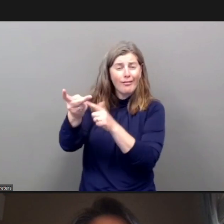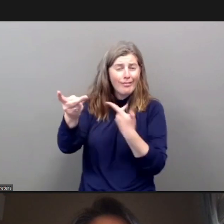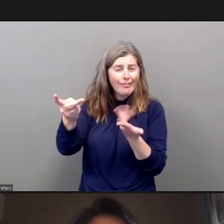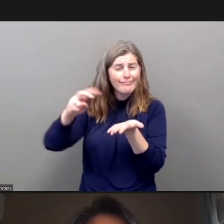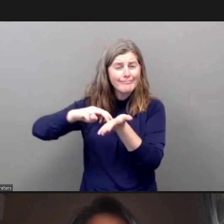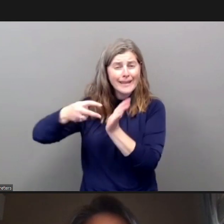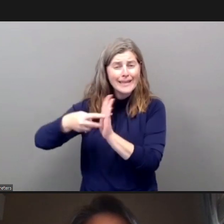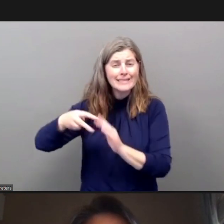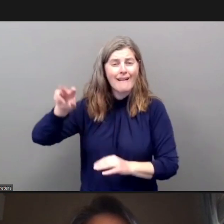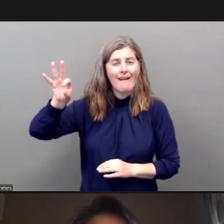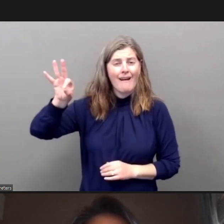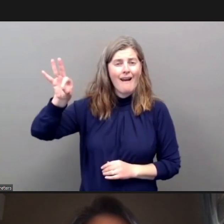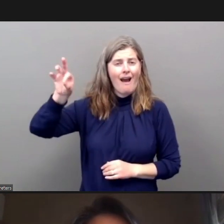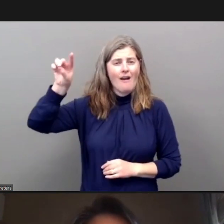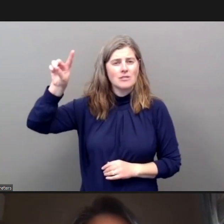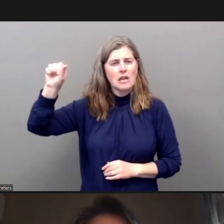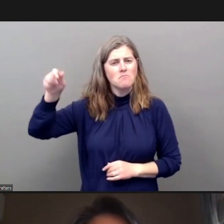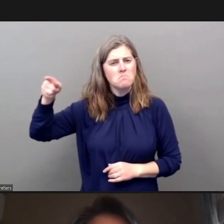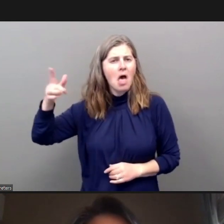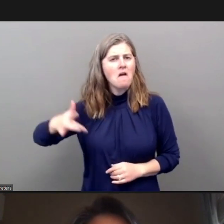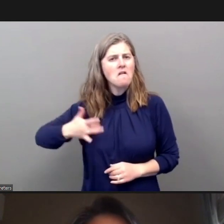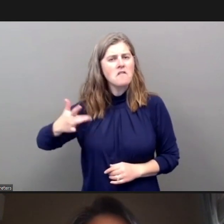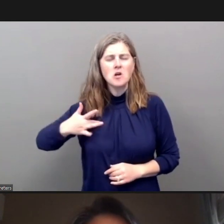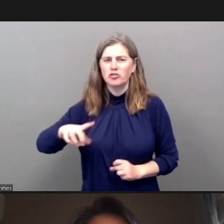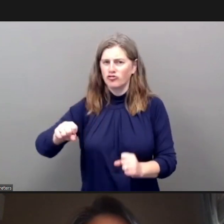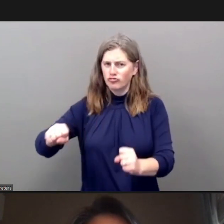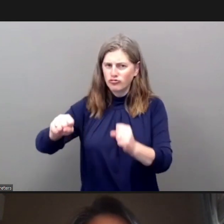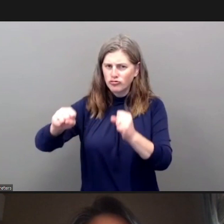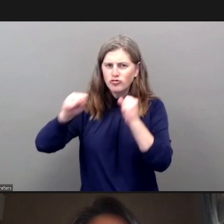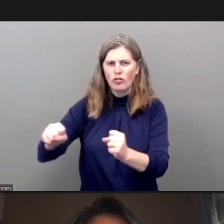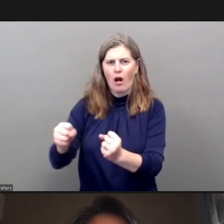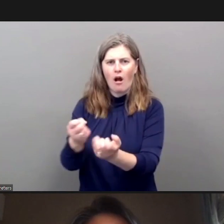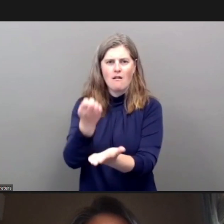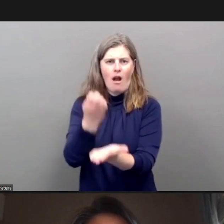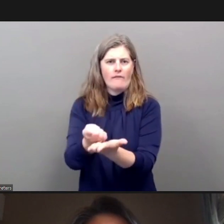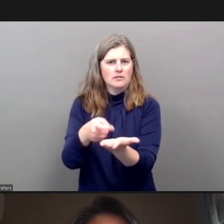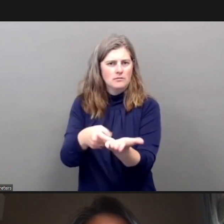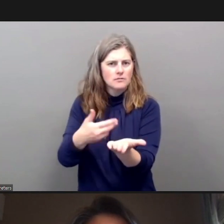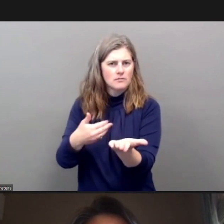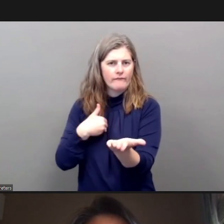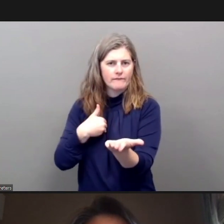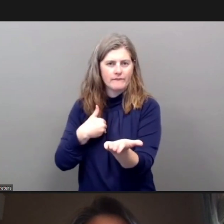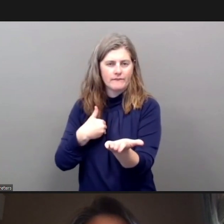the FDA feels that there's very strong evidence to show that